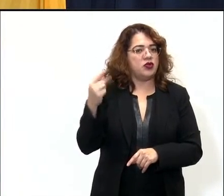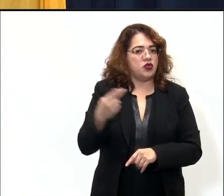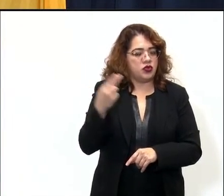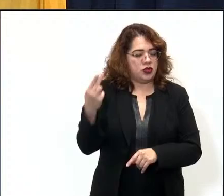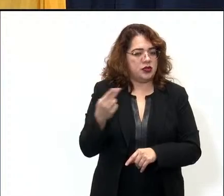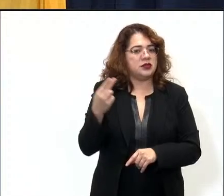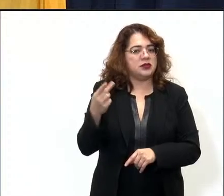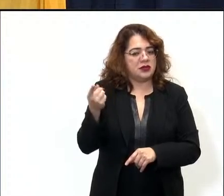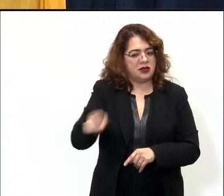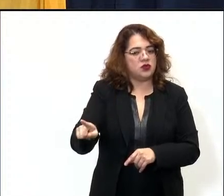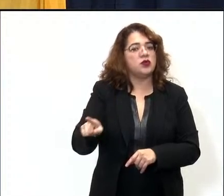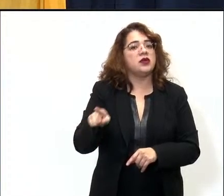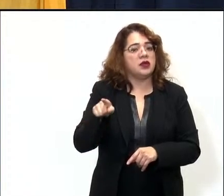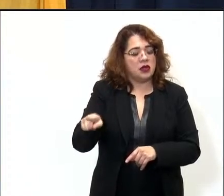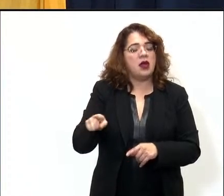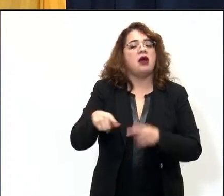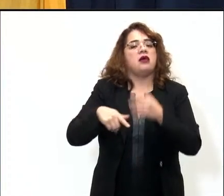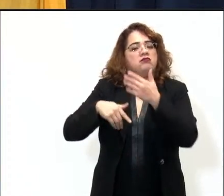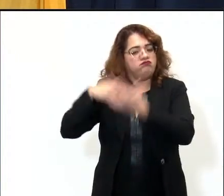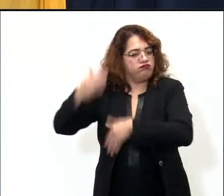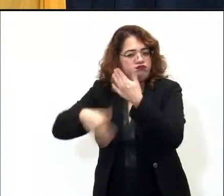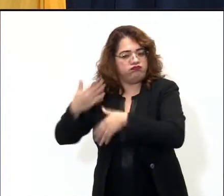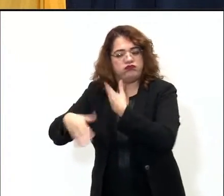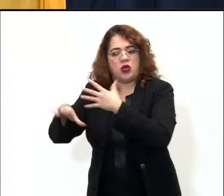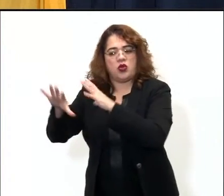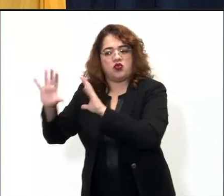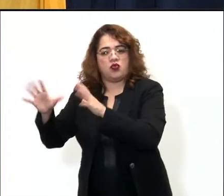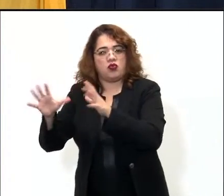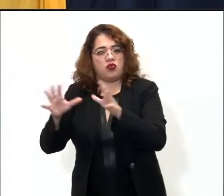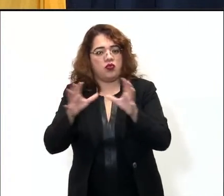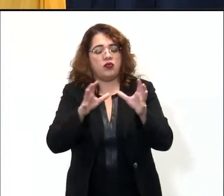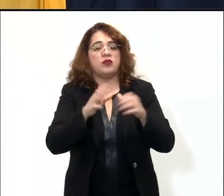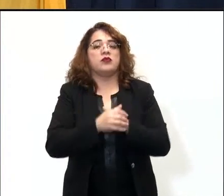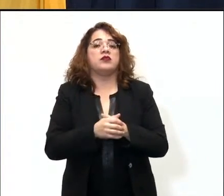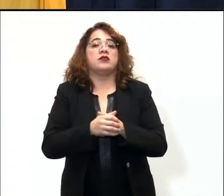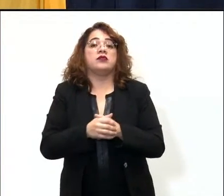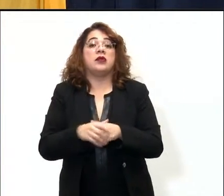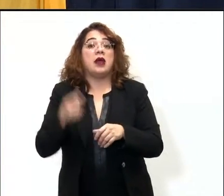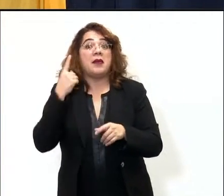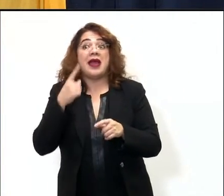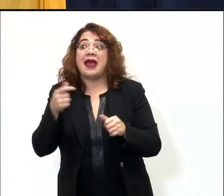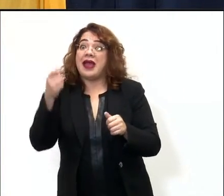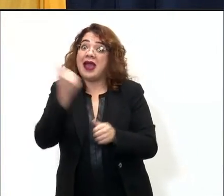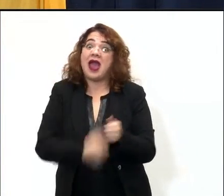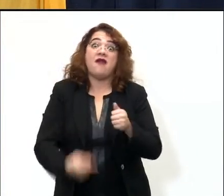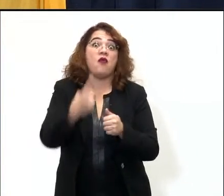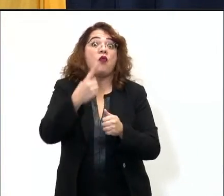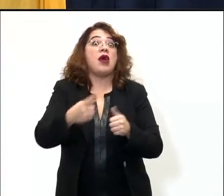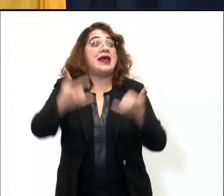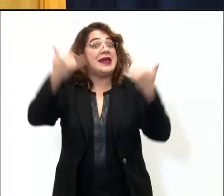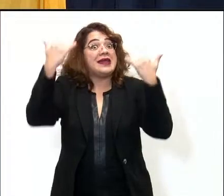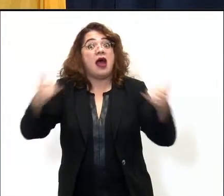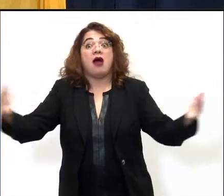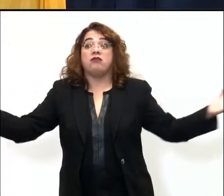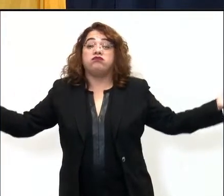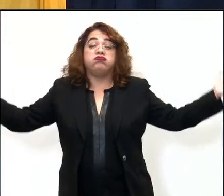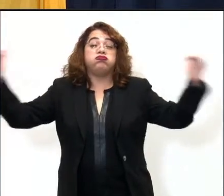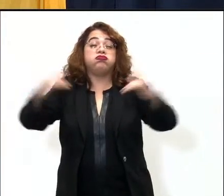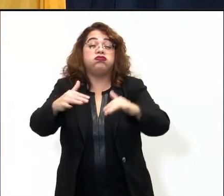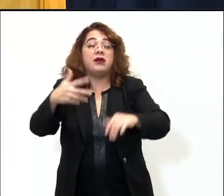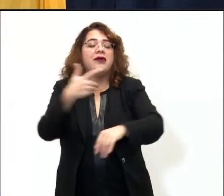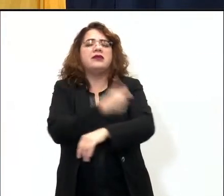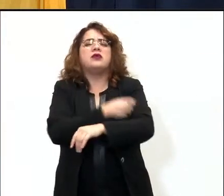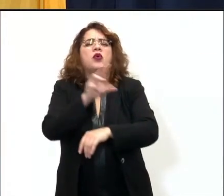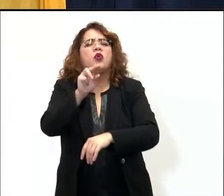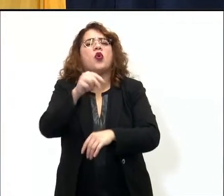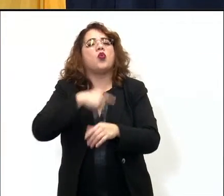we're going to be going through all of those groups. That doesn't mean that everyone's going to start getting vaccinated on the 14th. It means we start on the 14th.